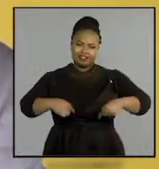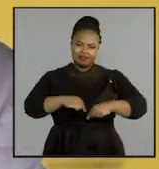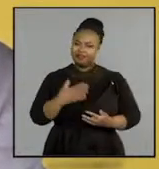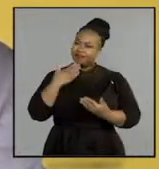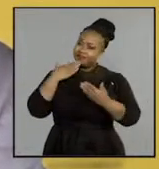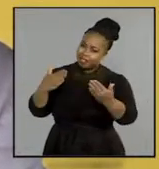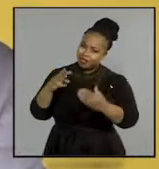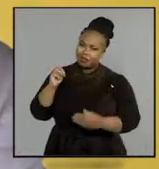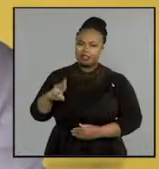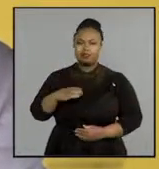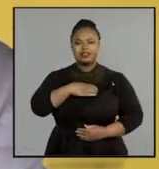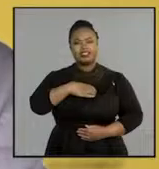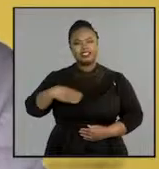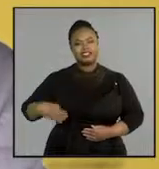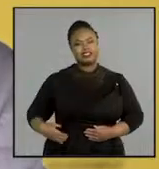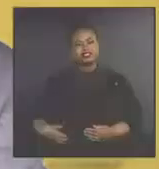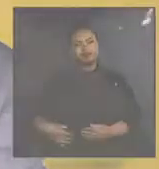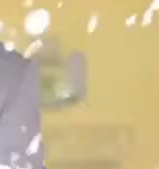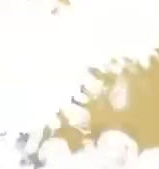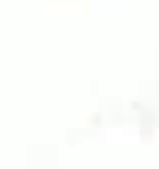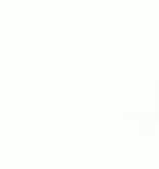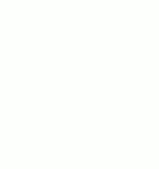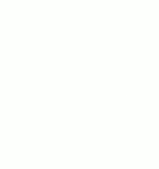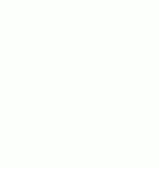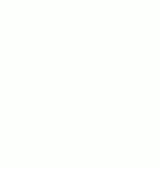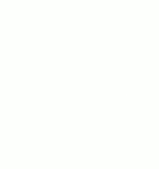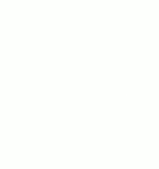our country. I thank you, Mr. President.